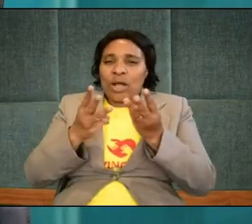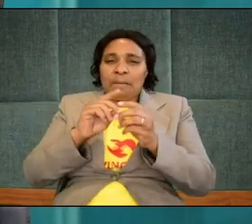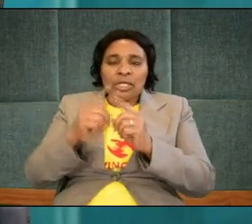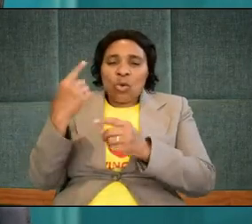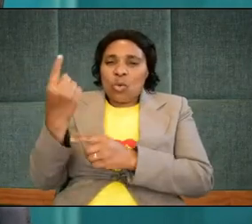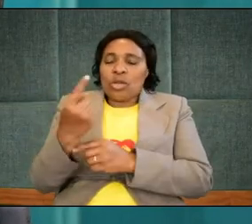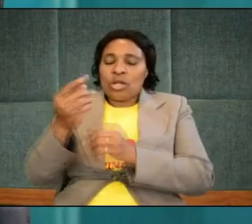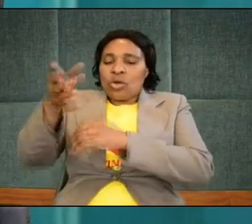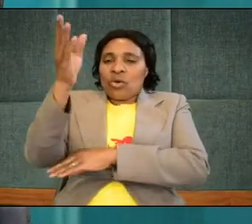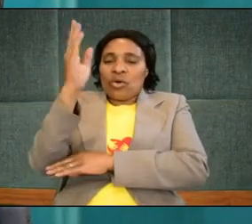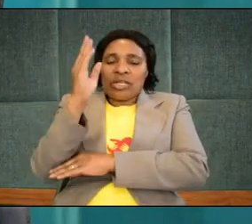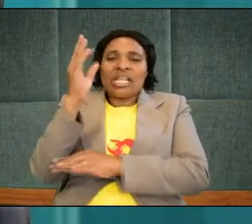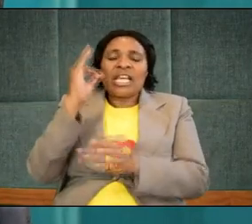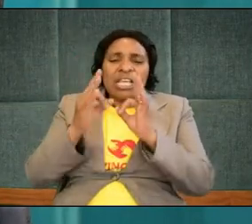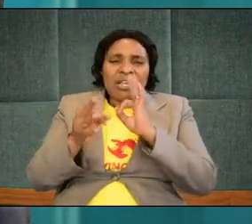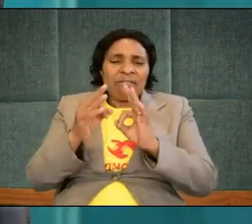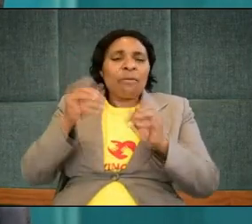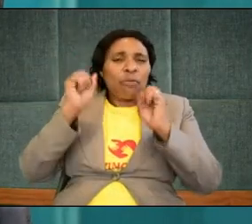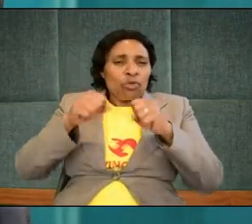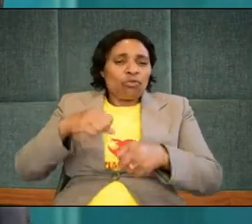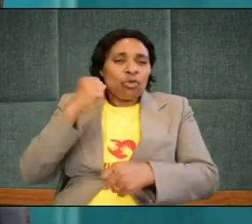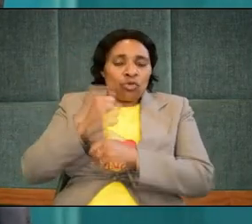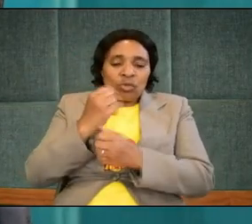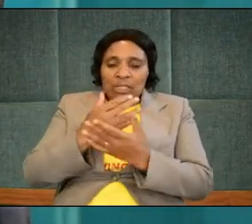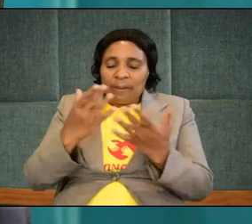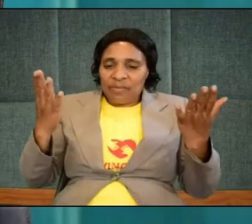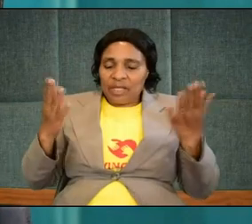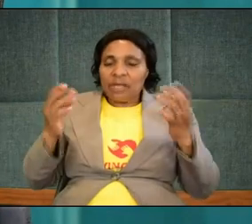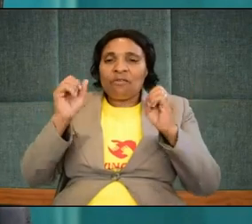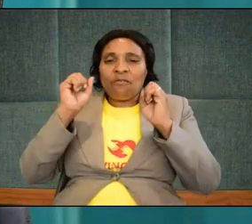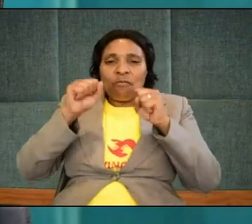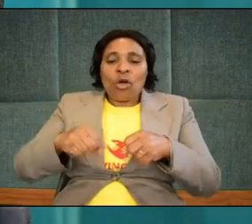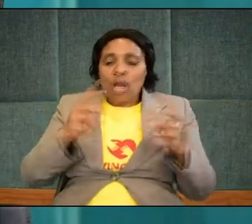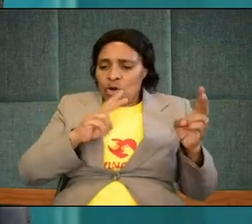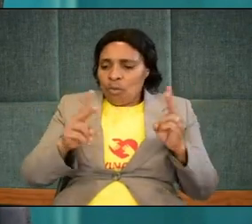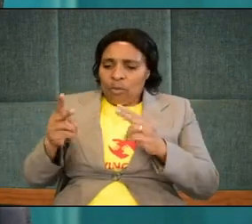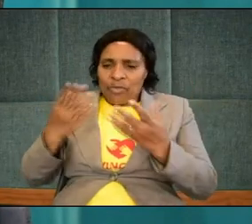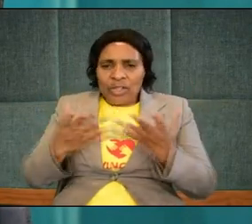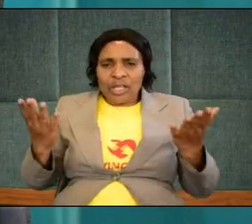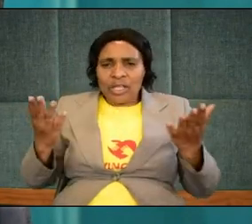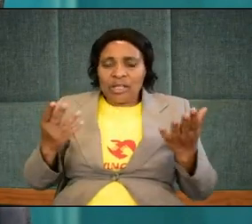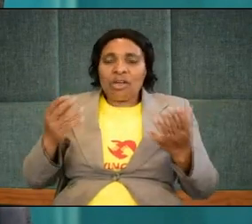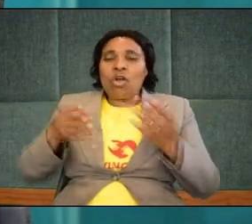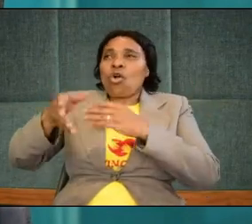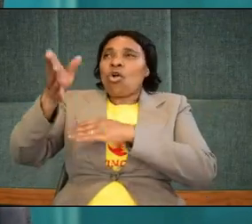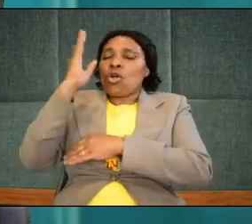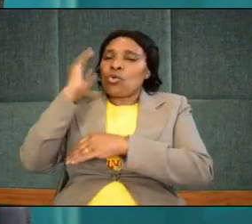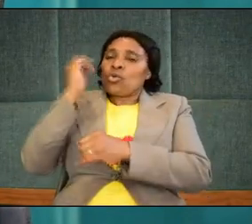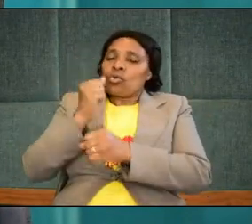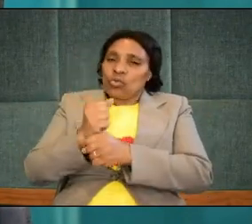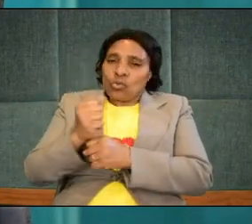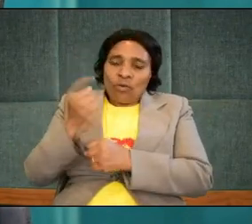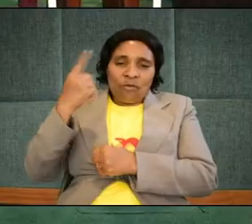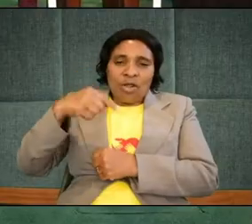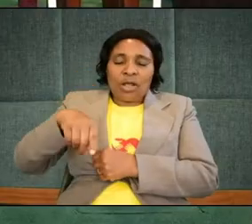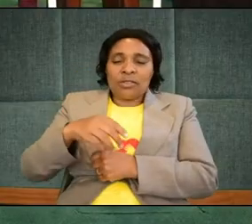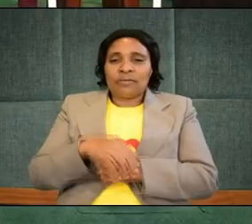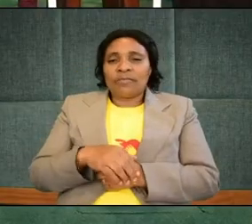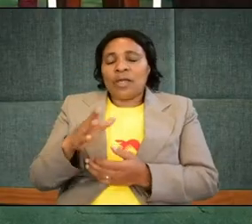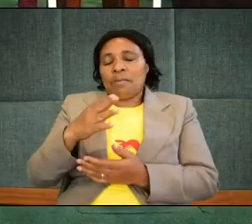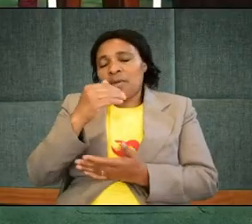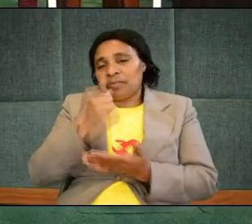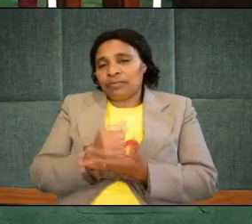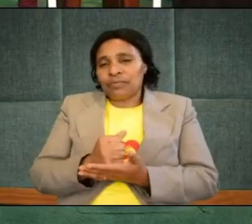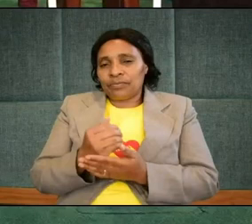God. And if he has to do something supernatural to provide for us, God will do it as he deems fit.